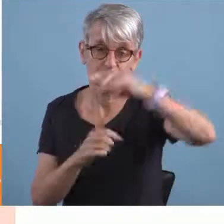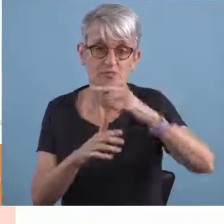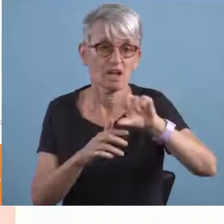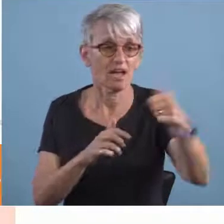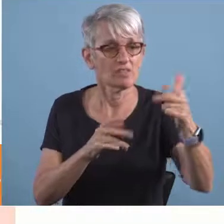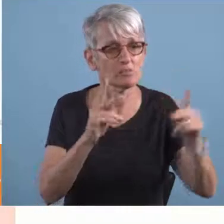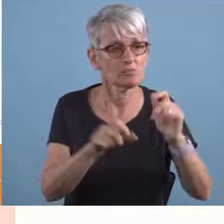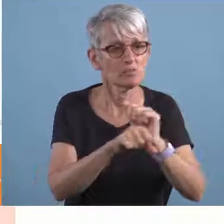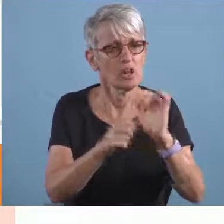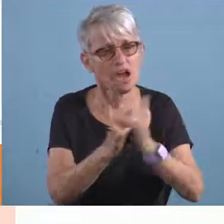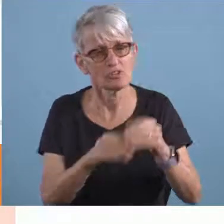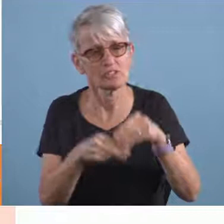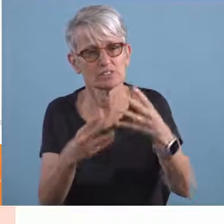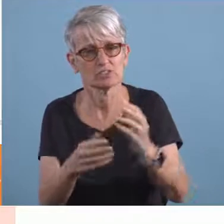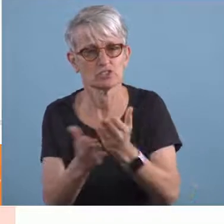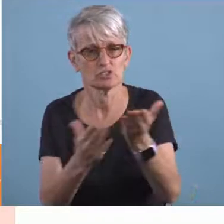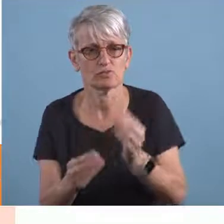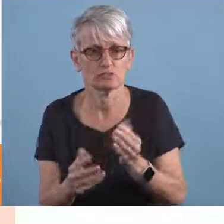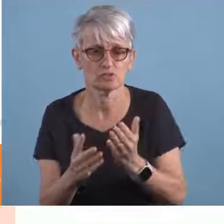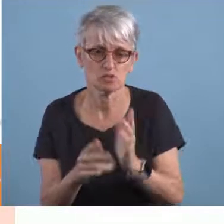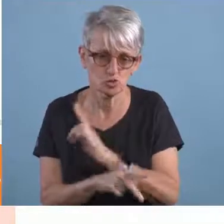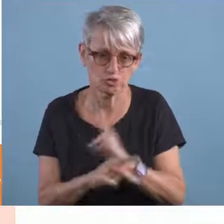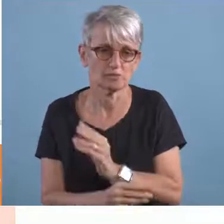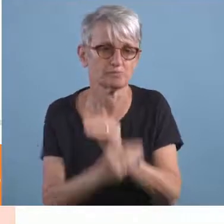idea of delivering services through telepractice.